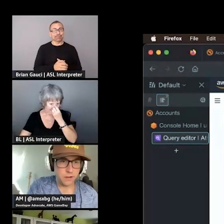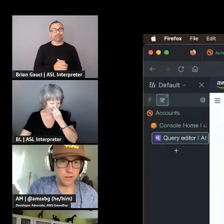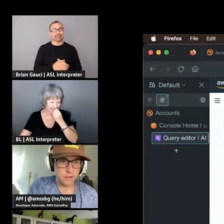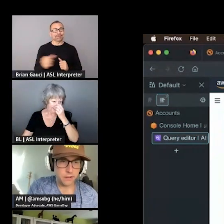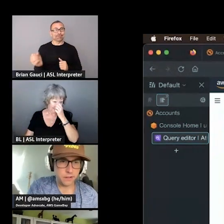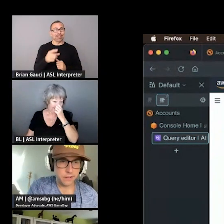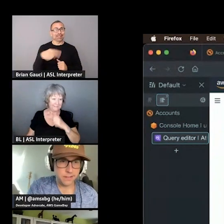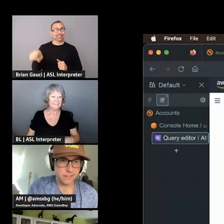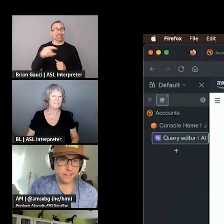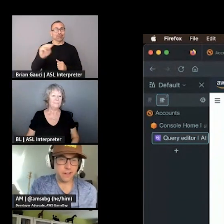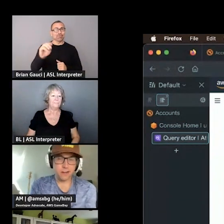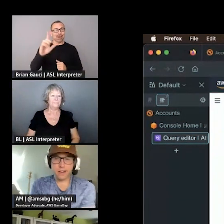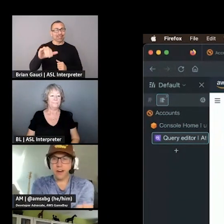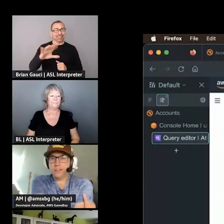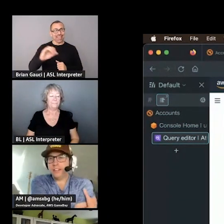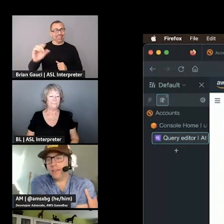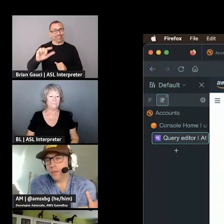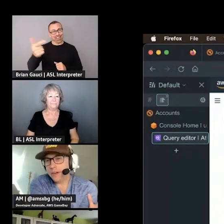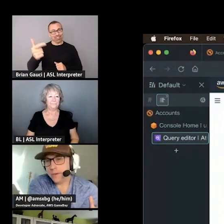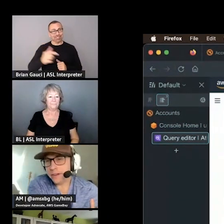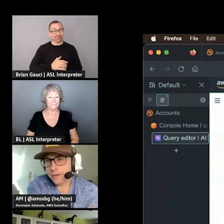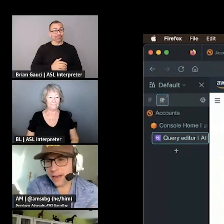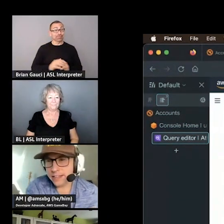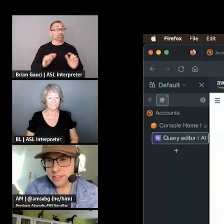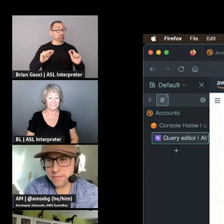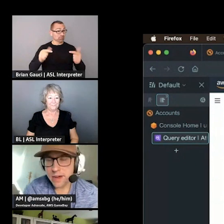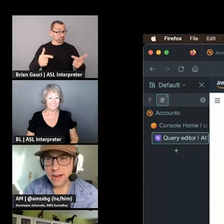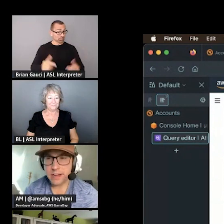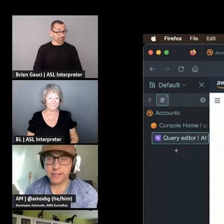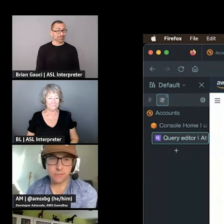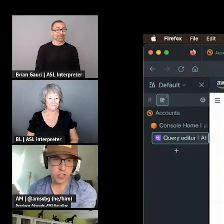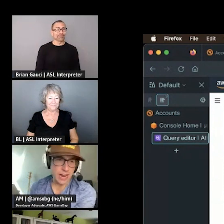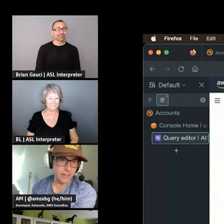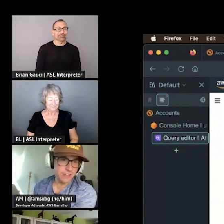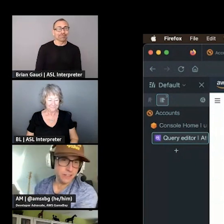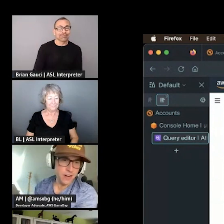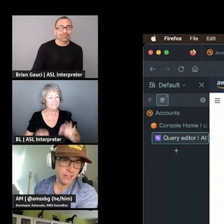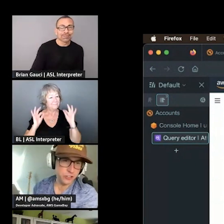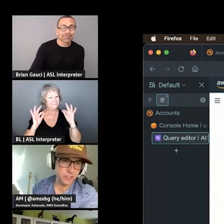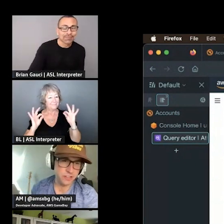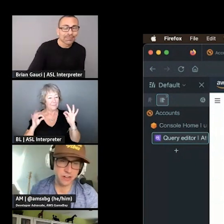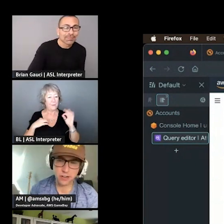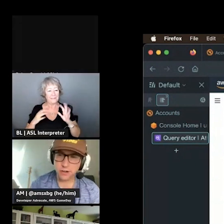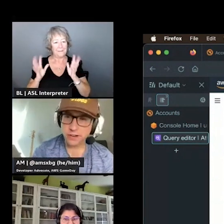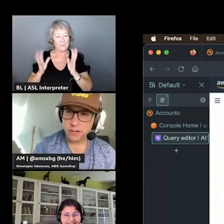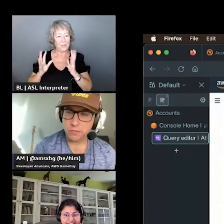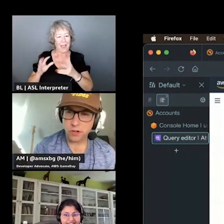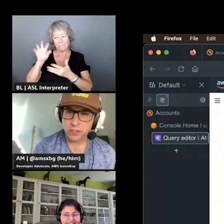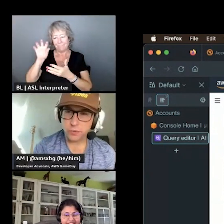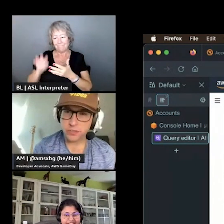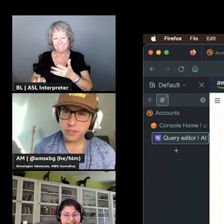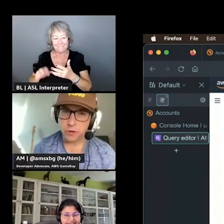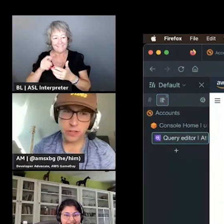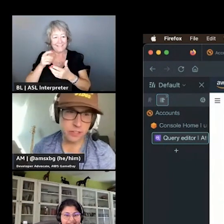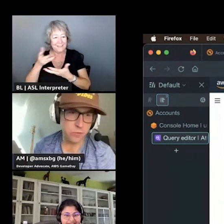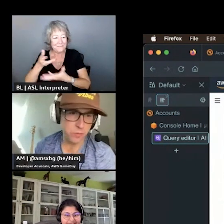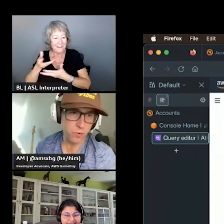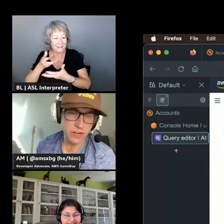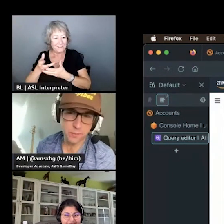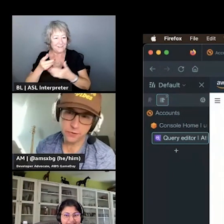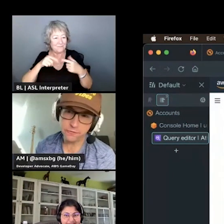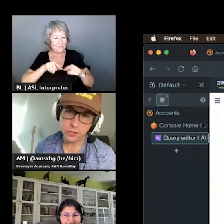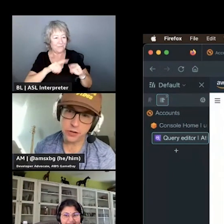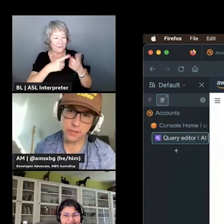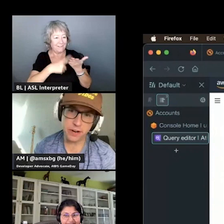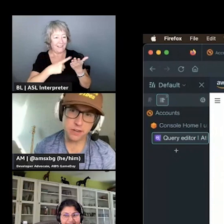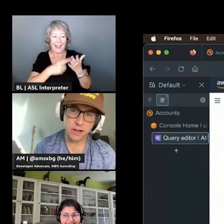to you, Molly, and yeah. All right, we had some chat interactions there going on while you were demoing. I didn't want to